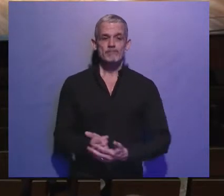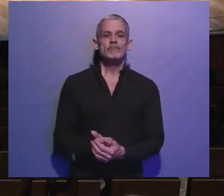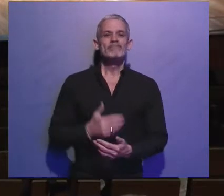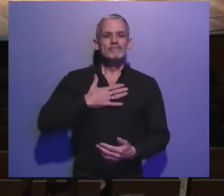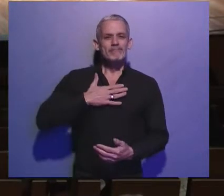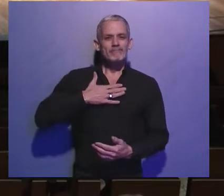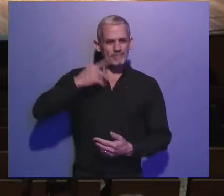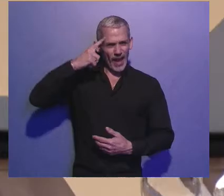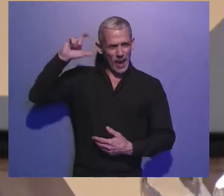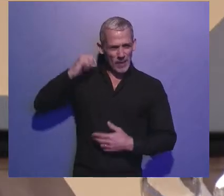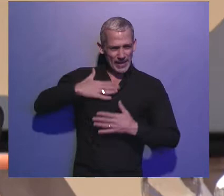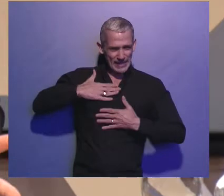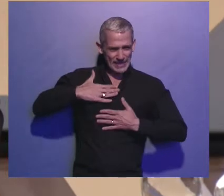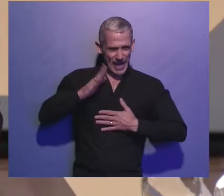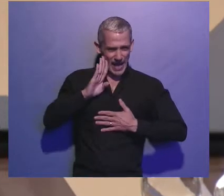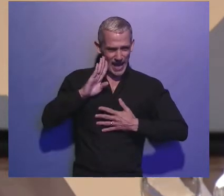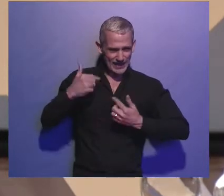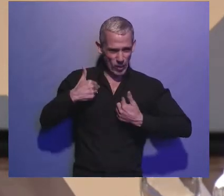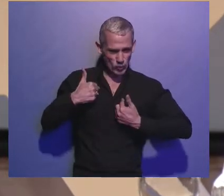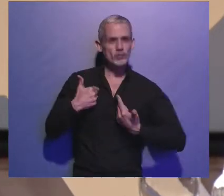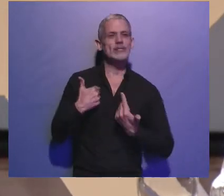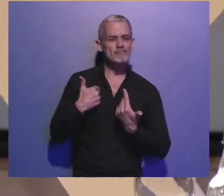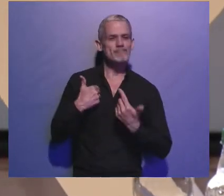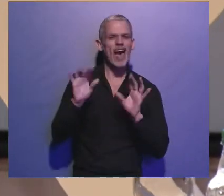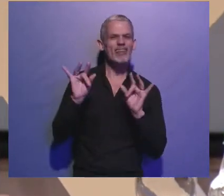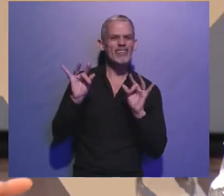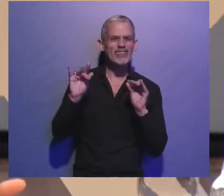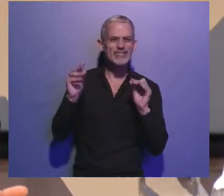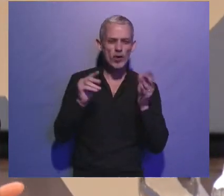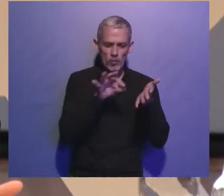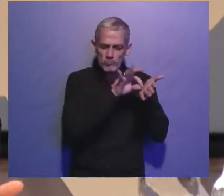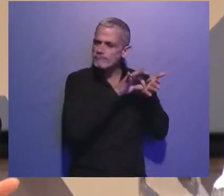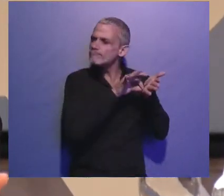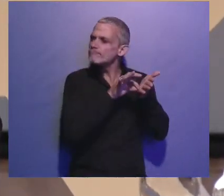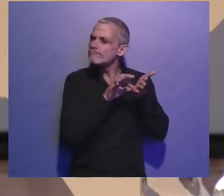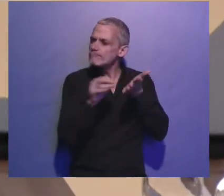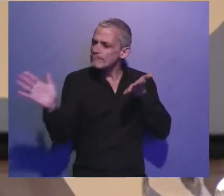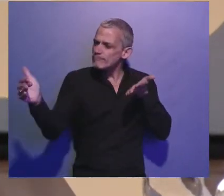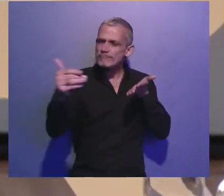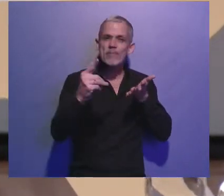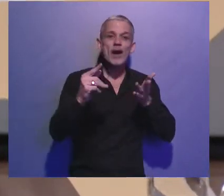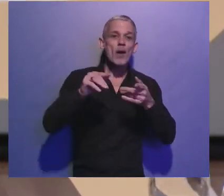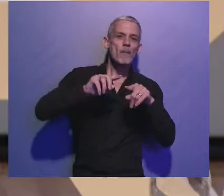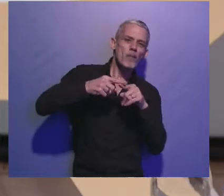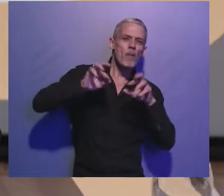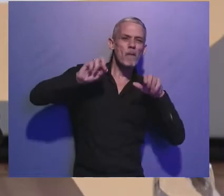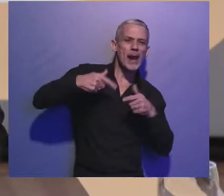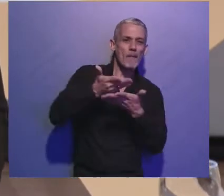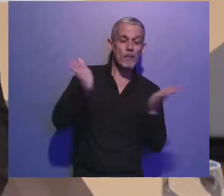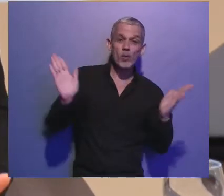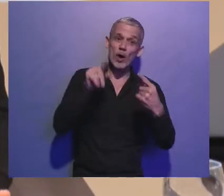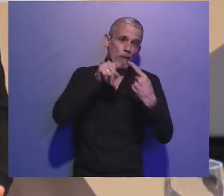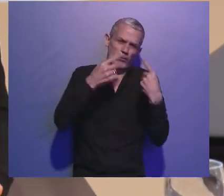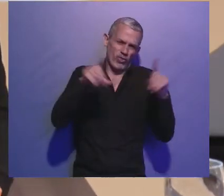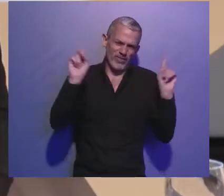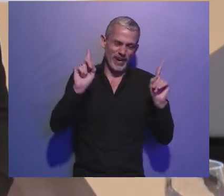experience, that is a difficult thing to measure because every policy lays out different objectives. But one thing we are trying to do for